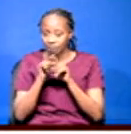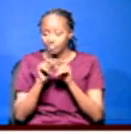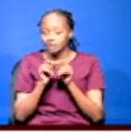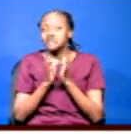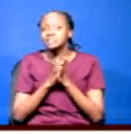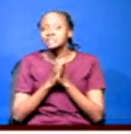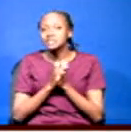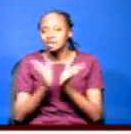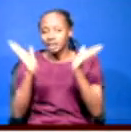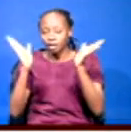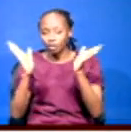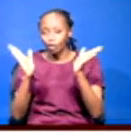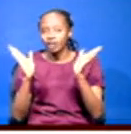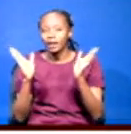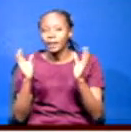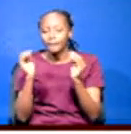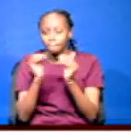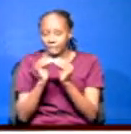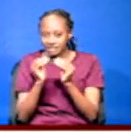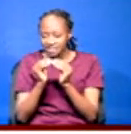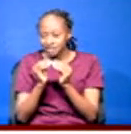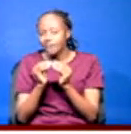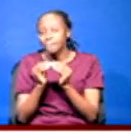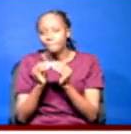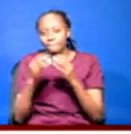our population's health needs.